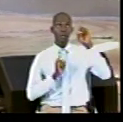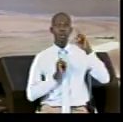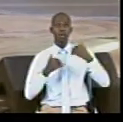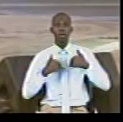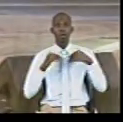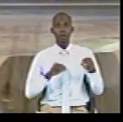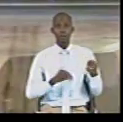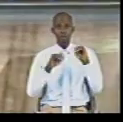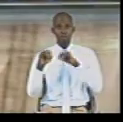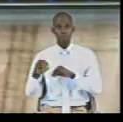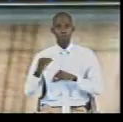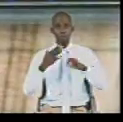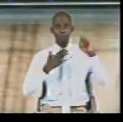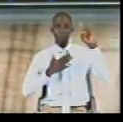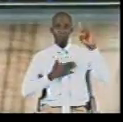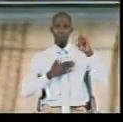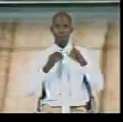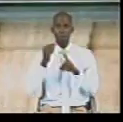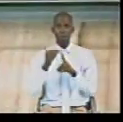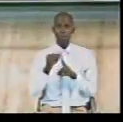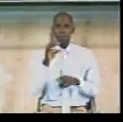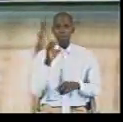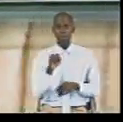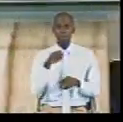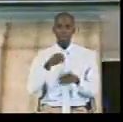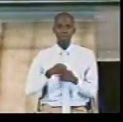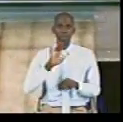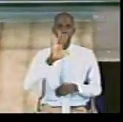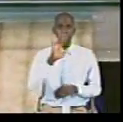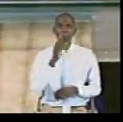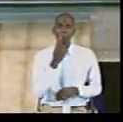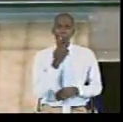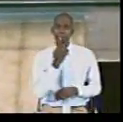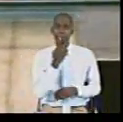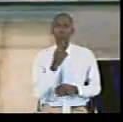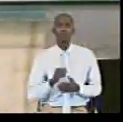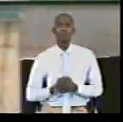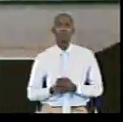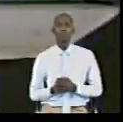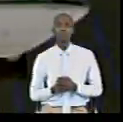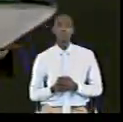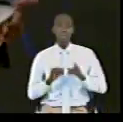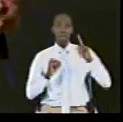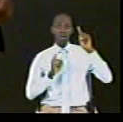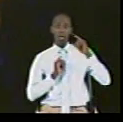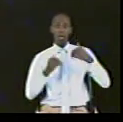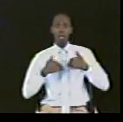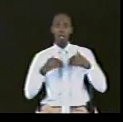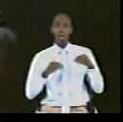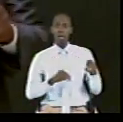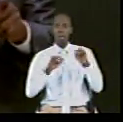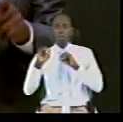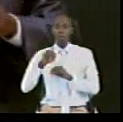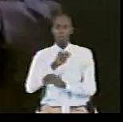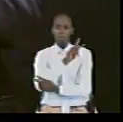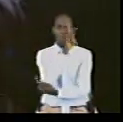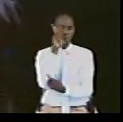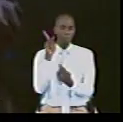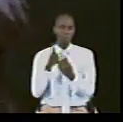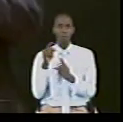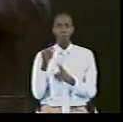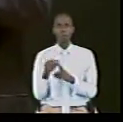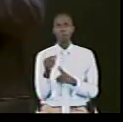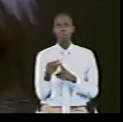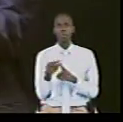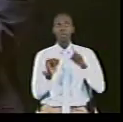my words in thy mouth. I have put the perfect word. I have